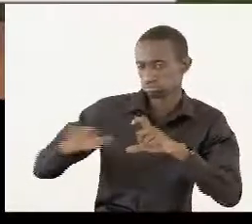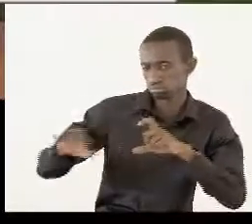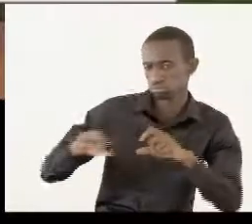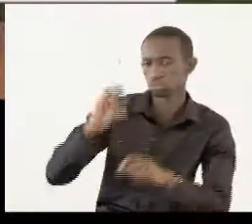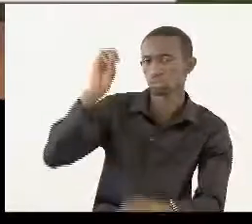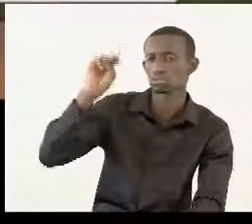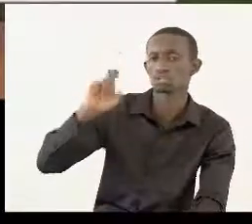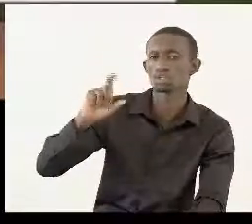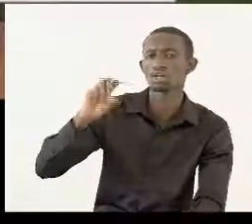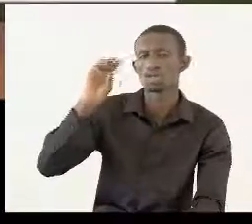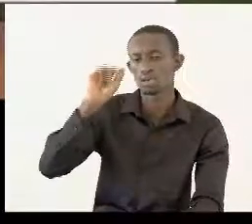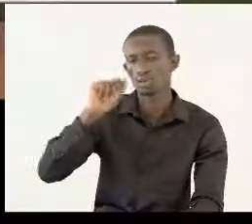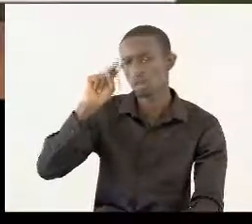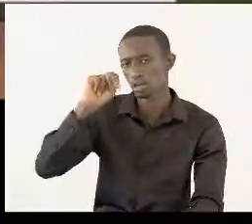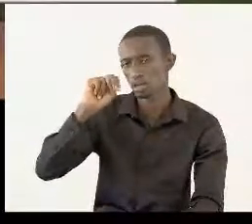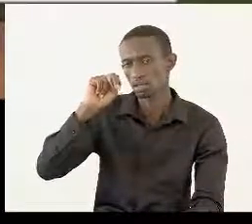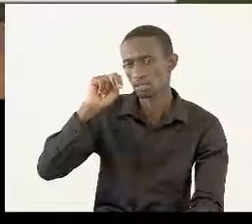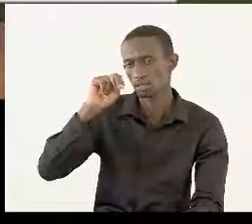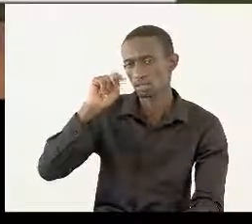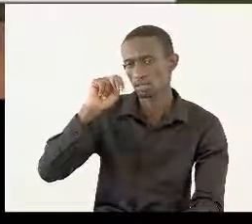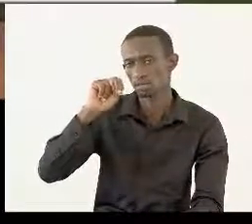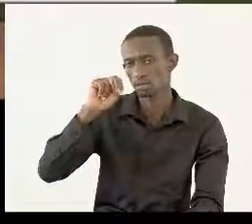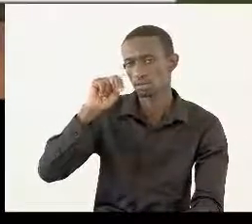is Na2O, okay?